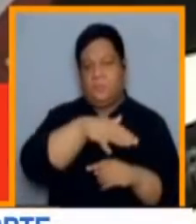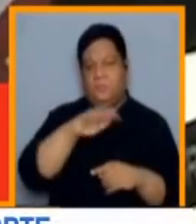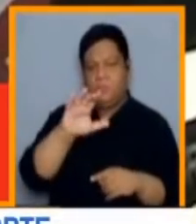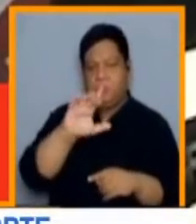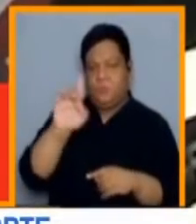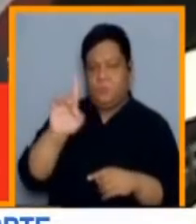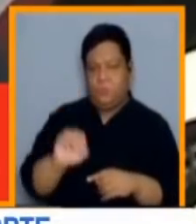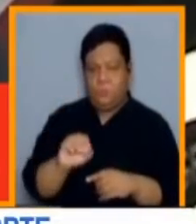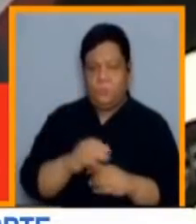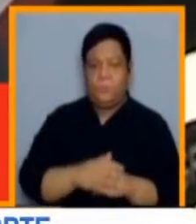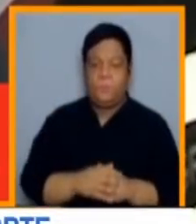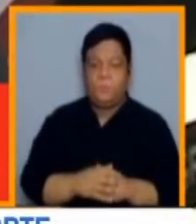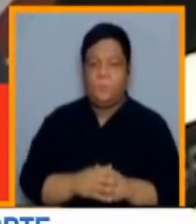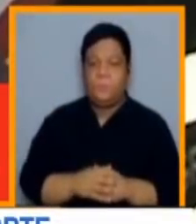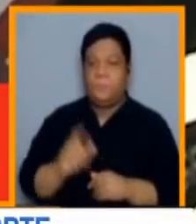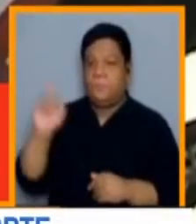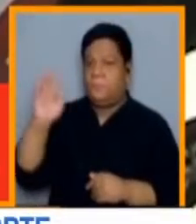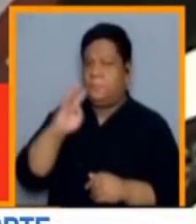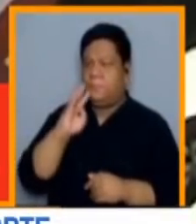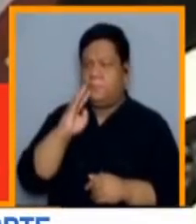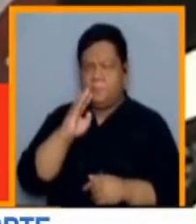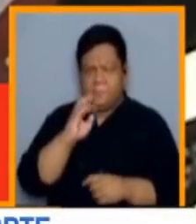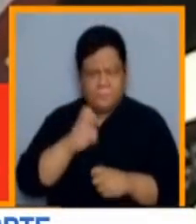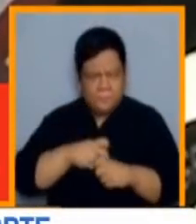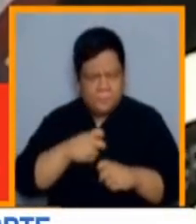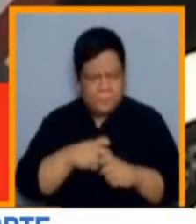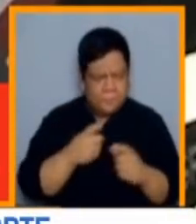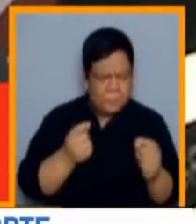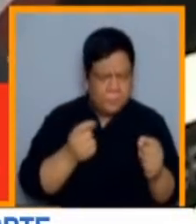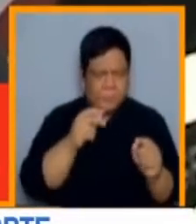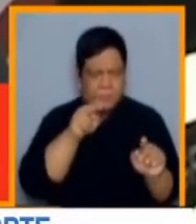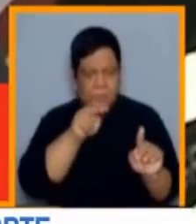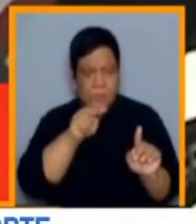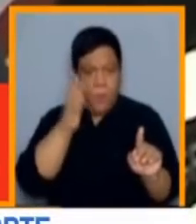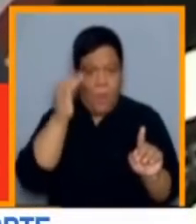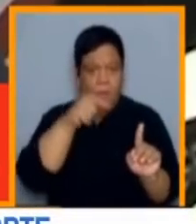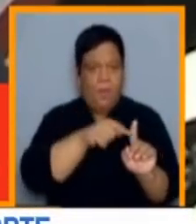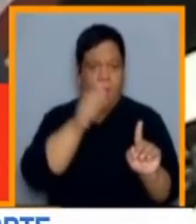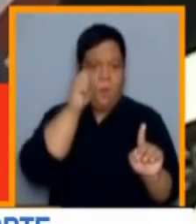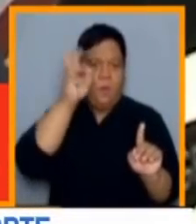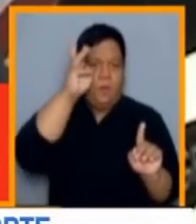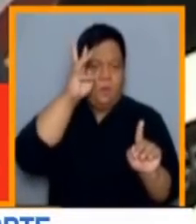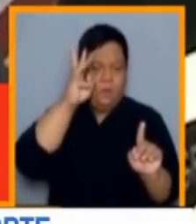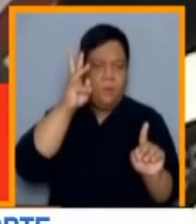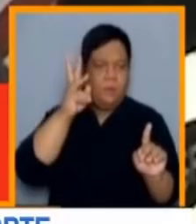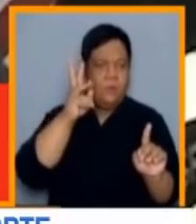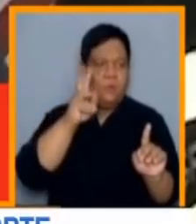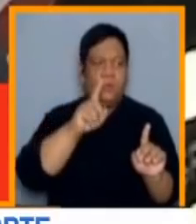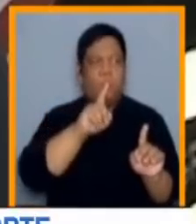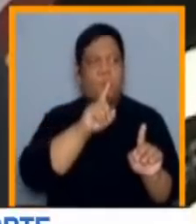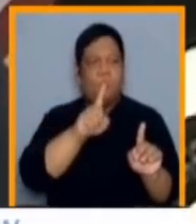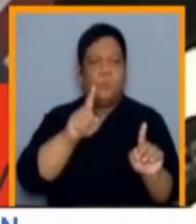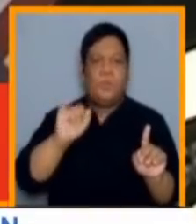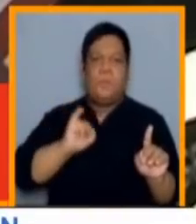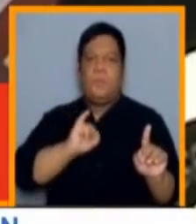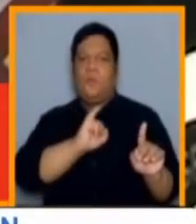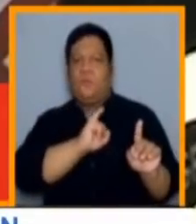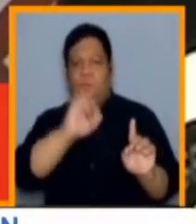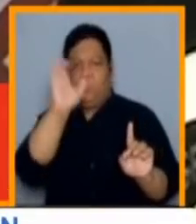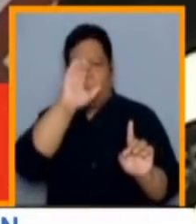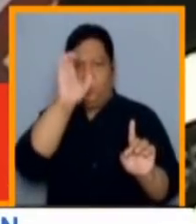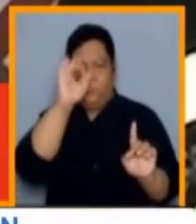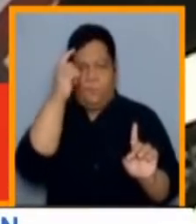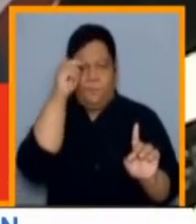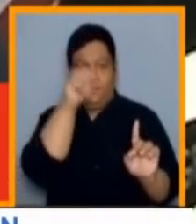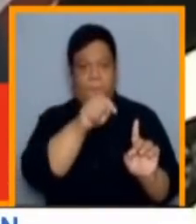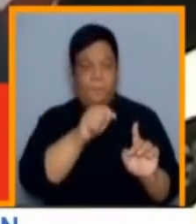to monitor his movement because he is aware that the immigration is looking for him. So anyway, this is actually